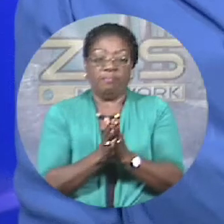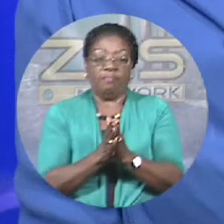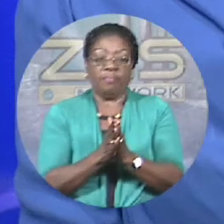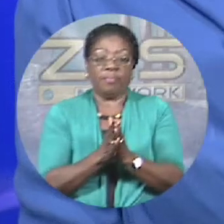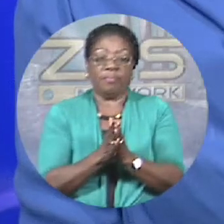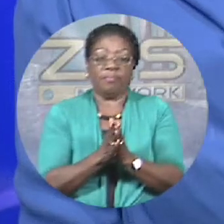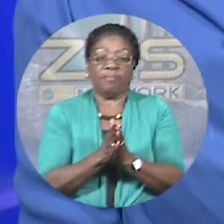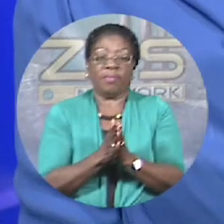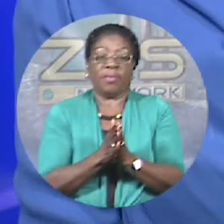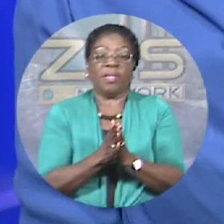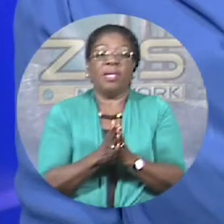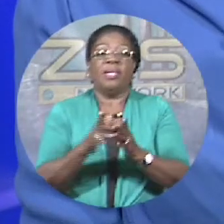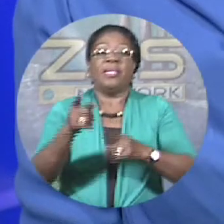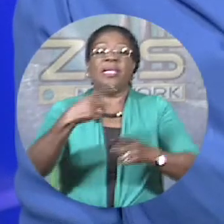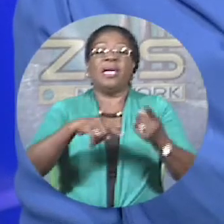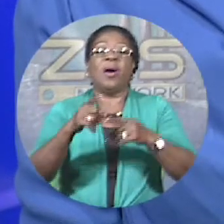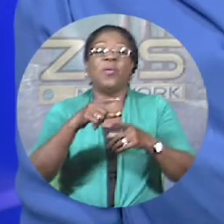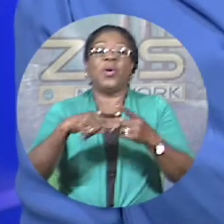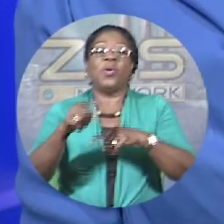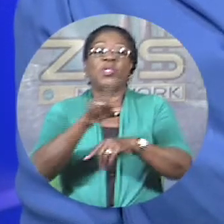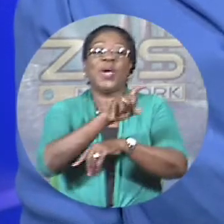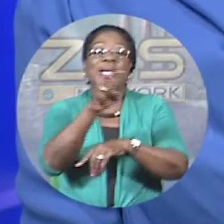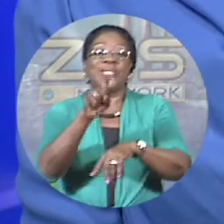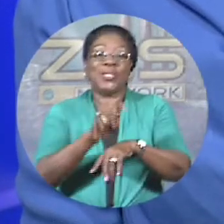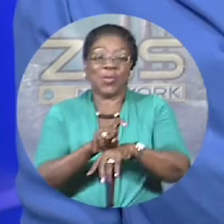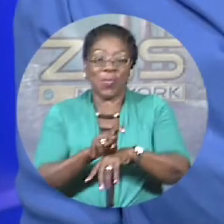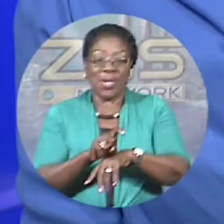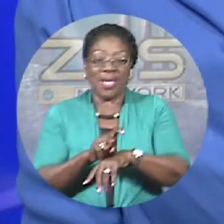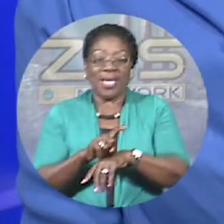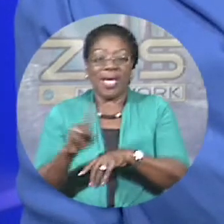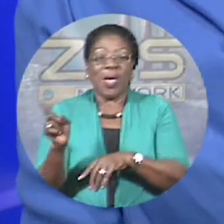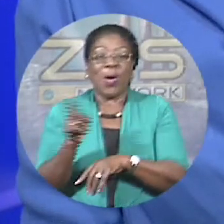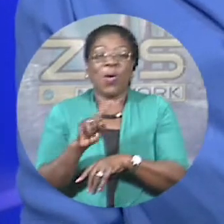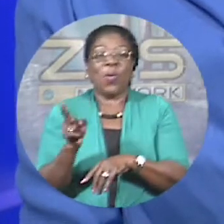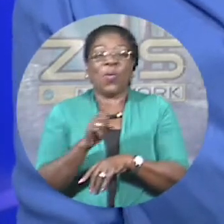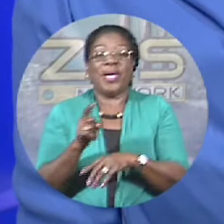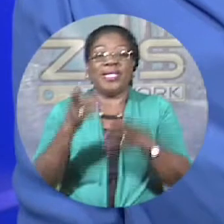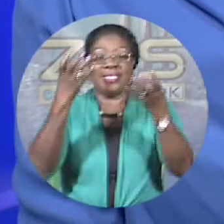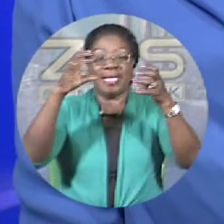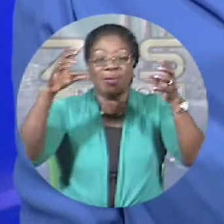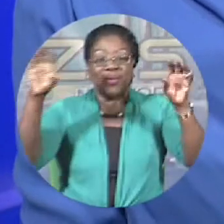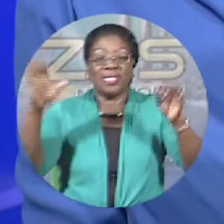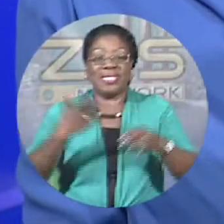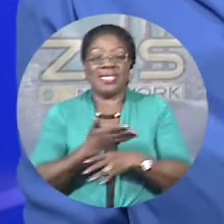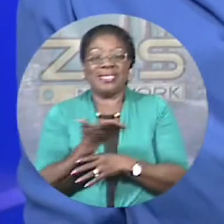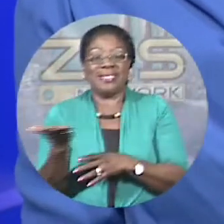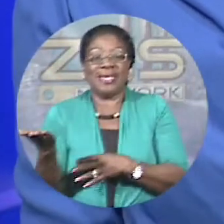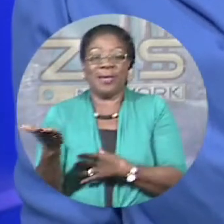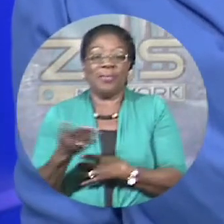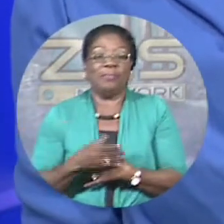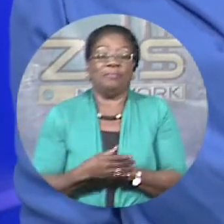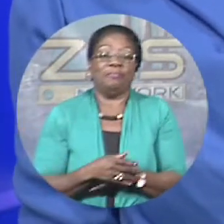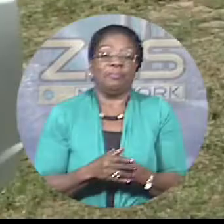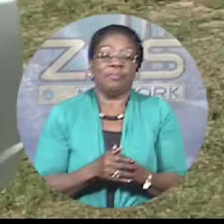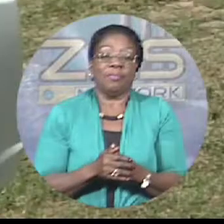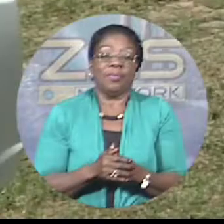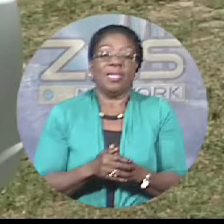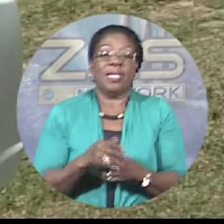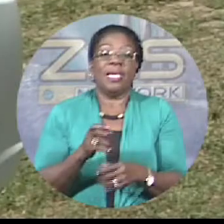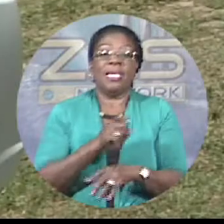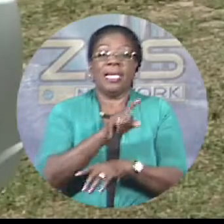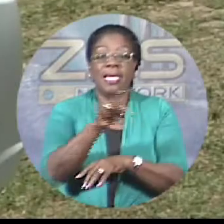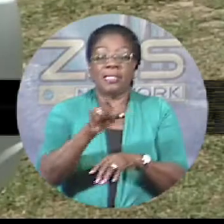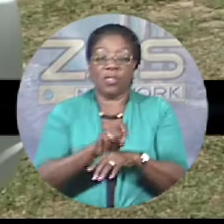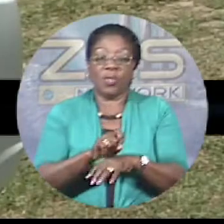Well, moving from Eleuther over to Exuma, our Chris Saunders gives us a preview of celebrations there. Here in Georgetown